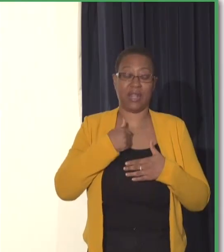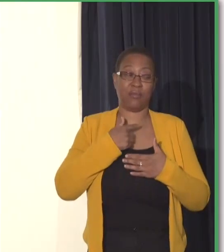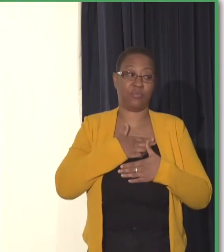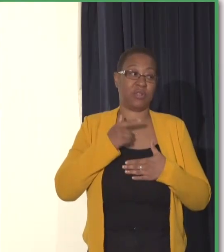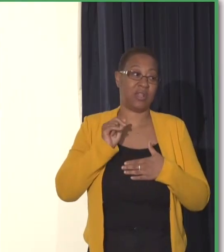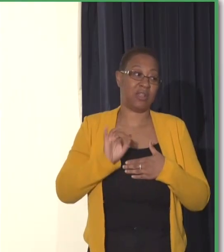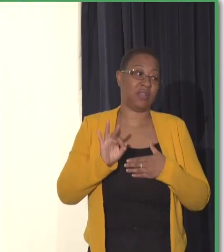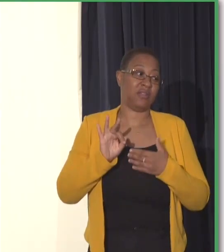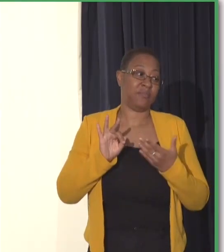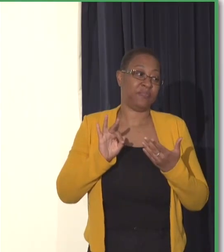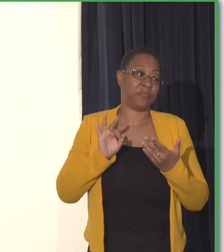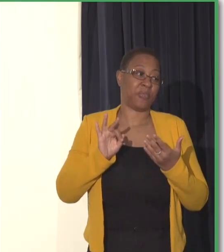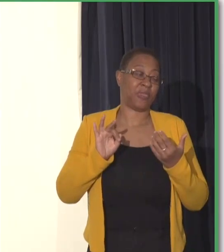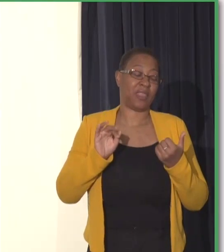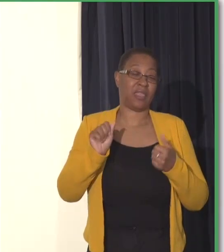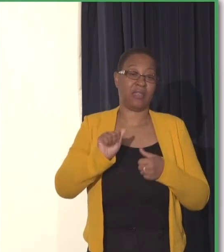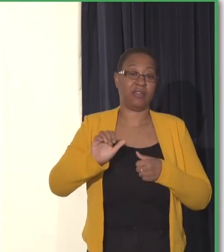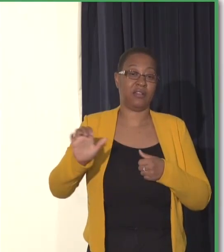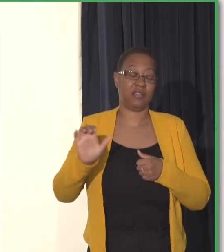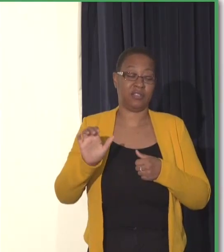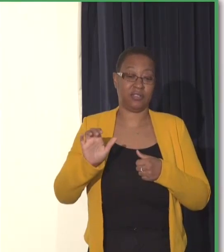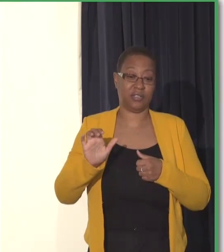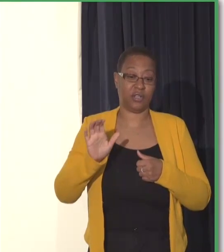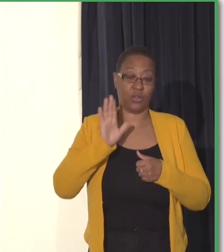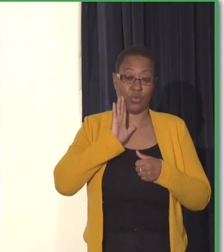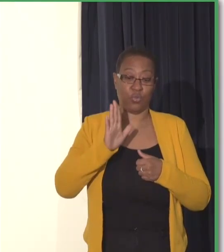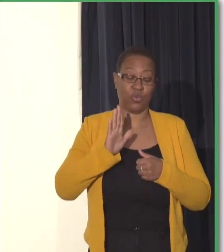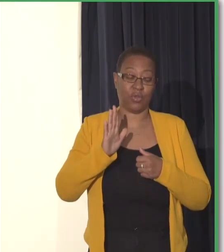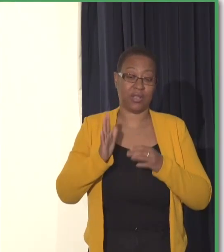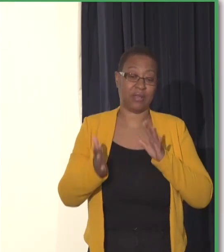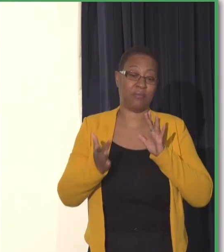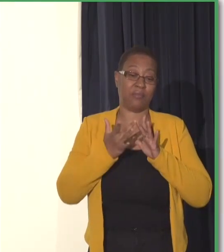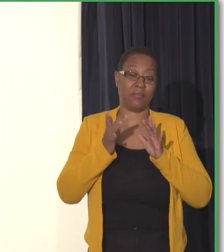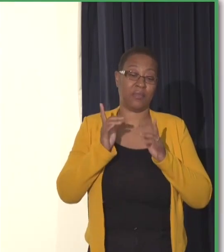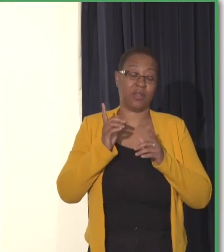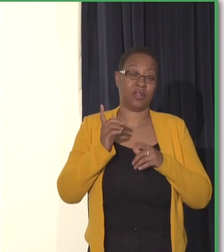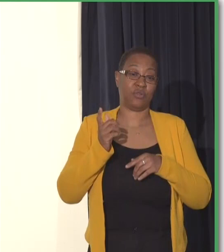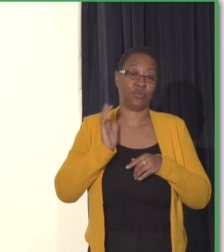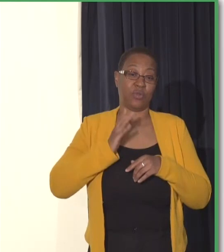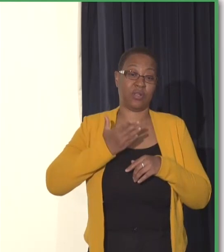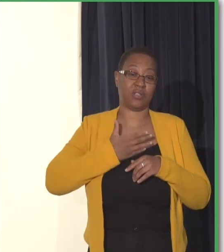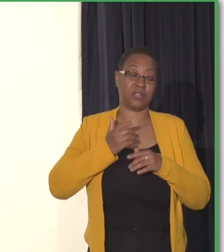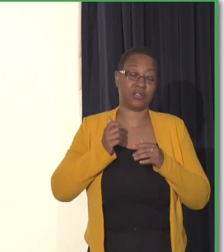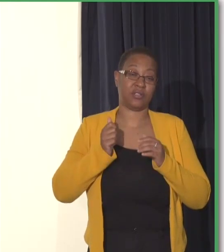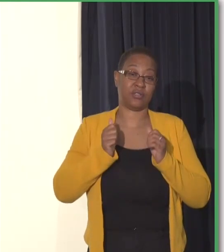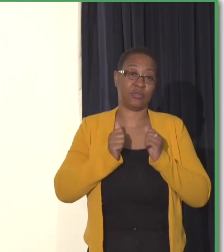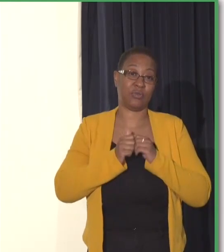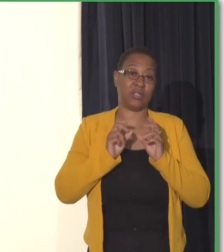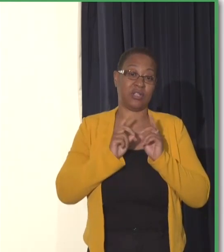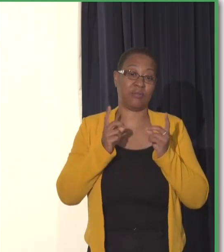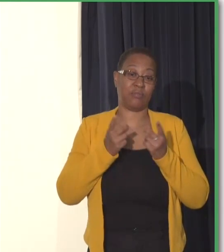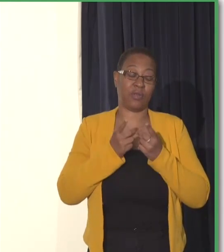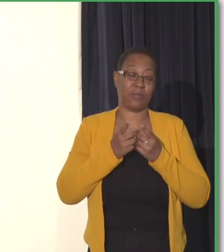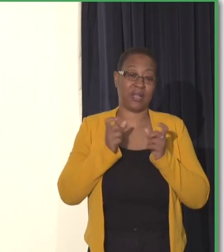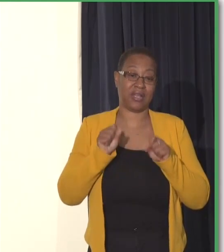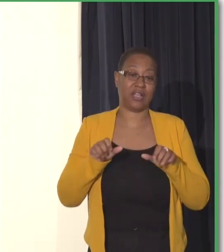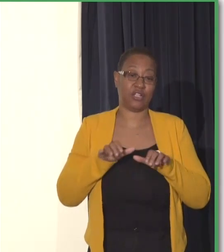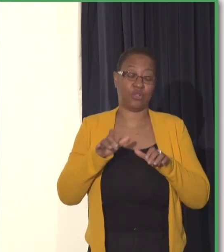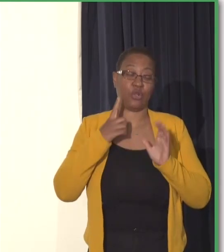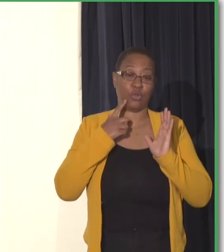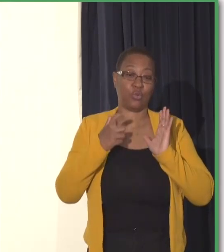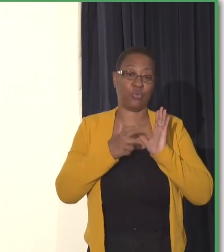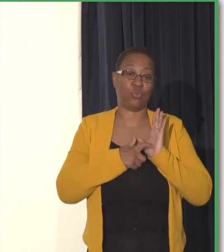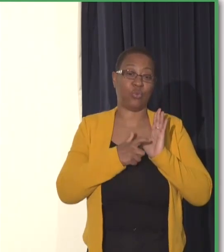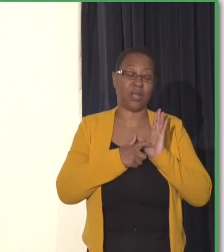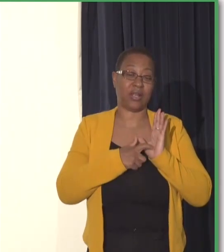it if the assistant chief would get back to us on what the department can do to